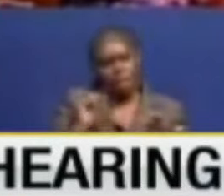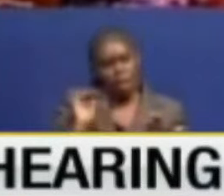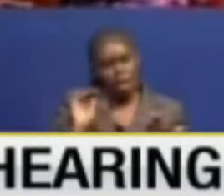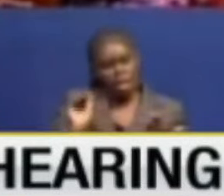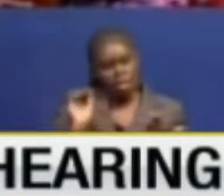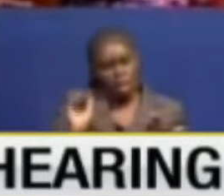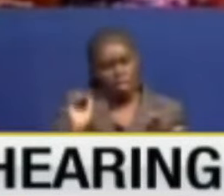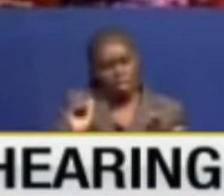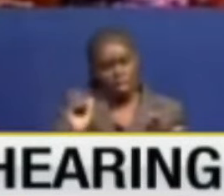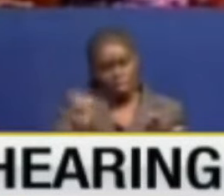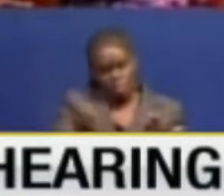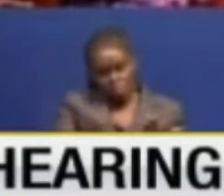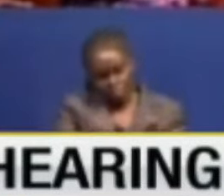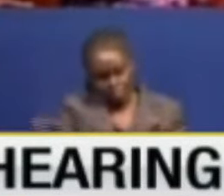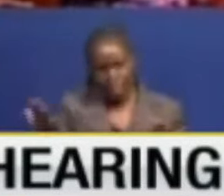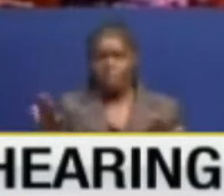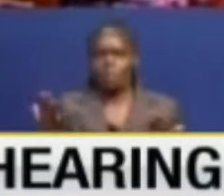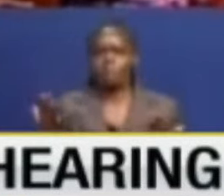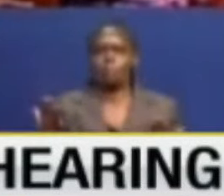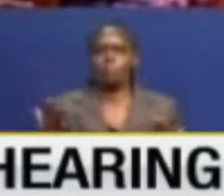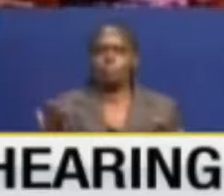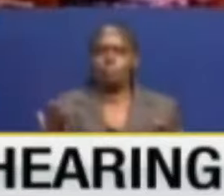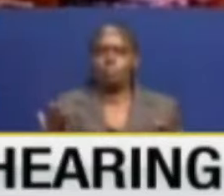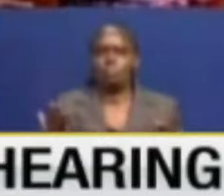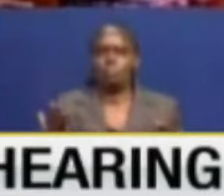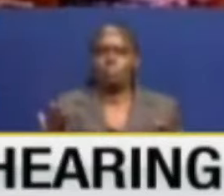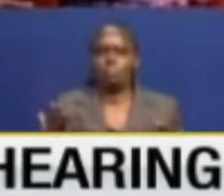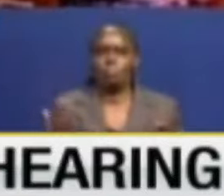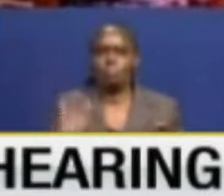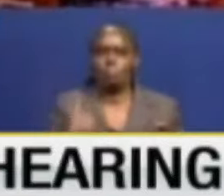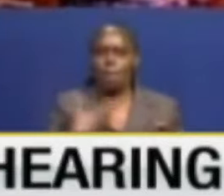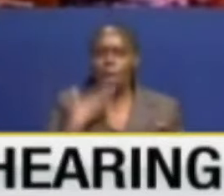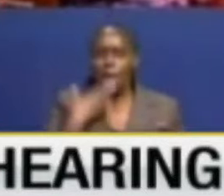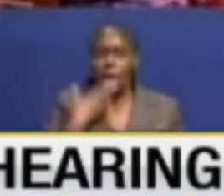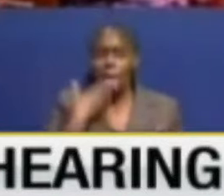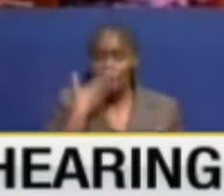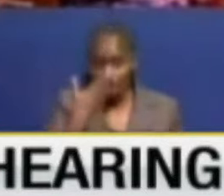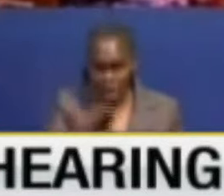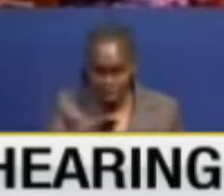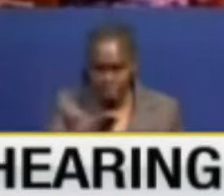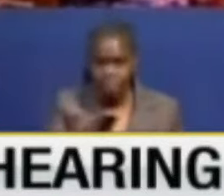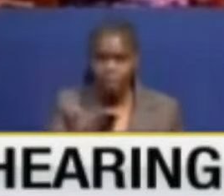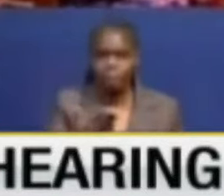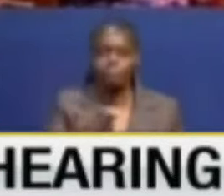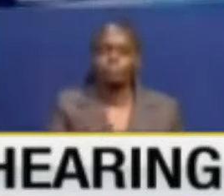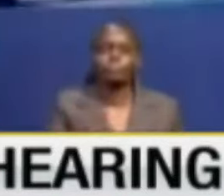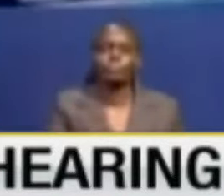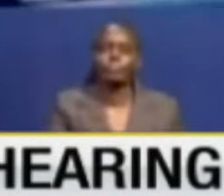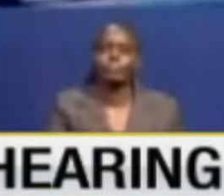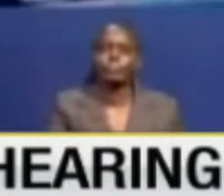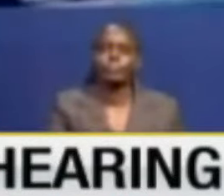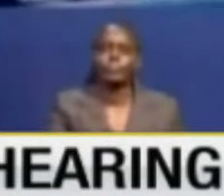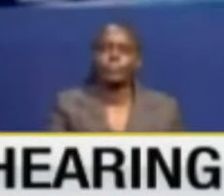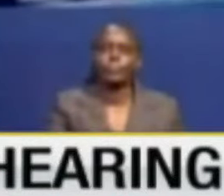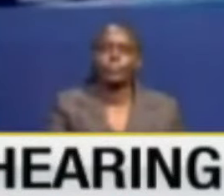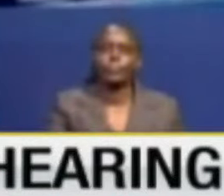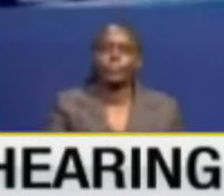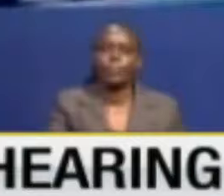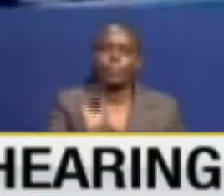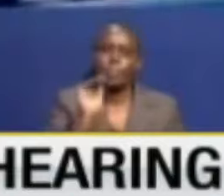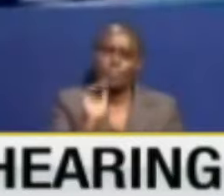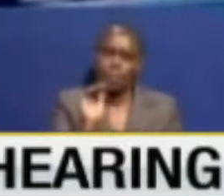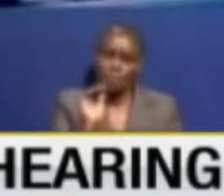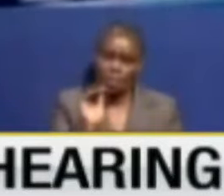requests wrapped up as one. So I'll respond to it as follows. There is a formal